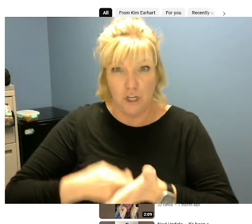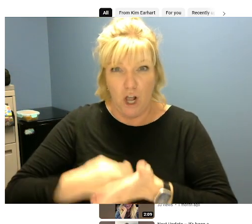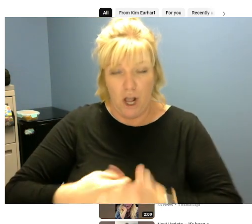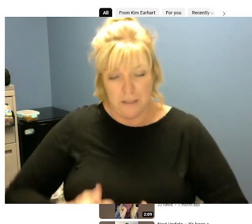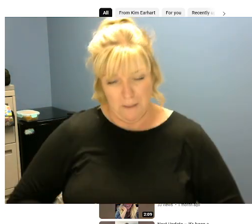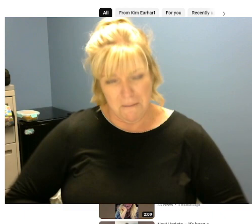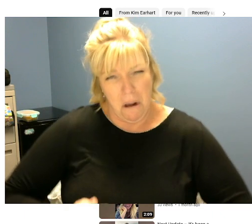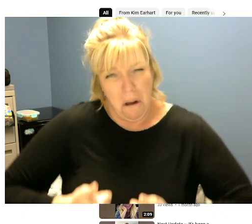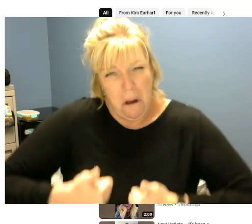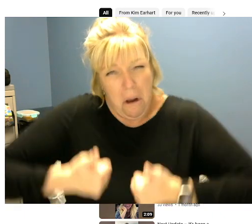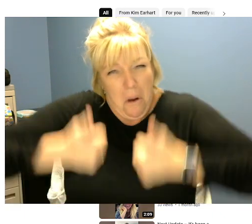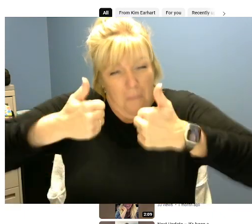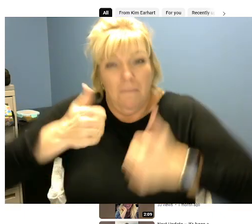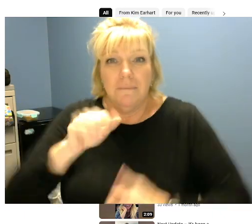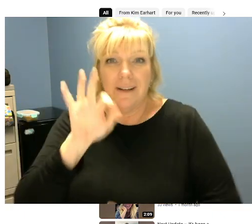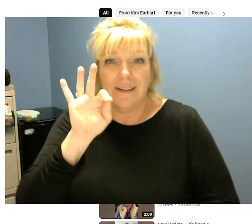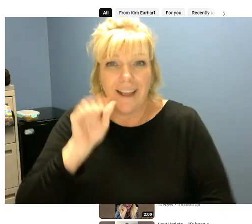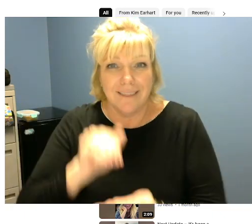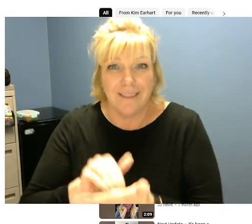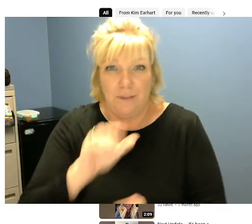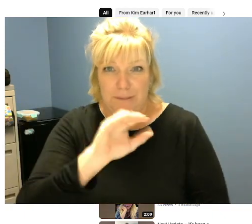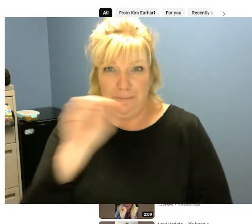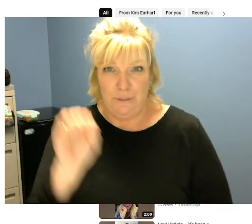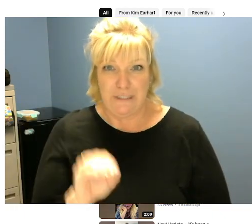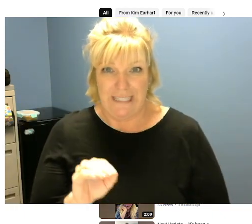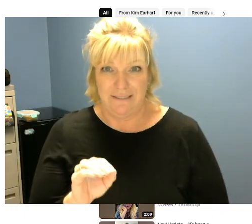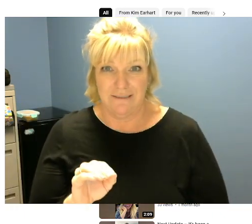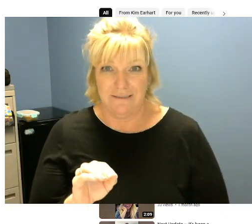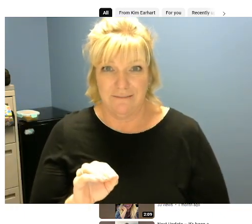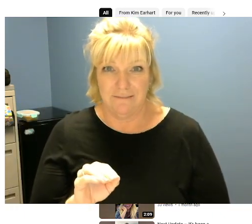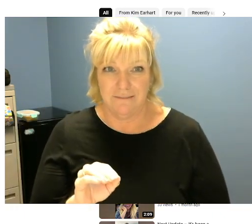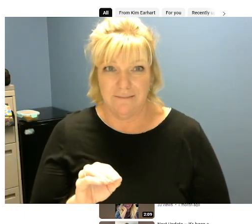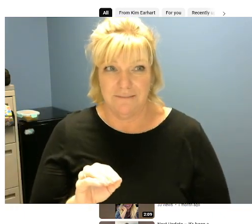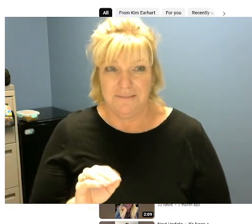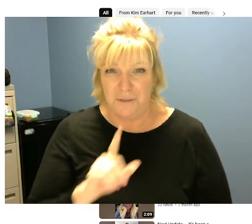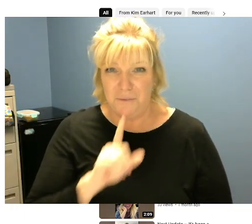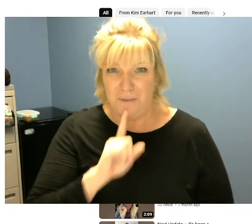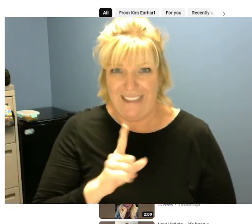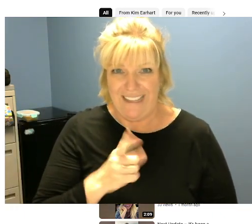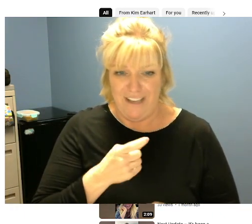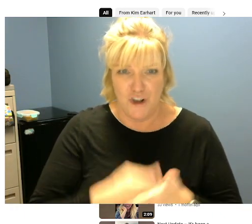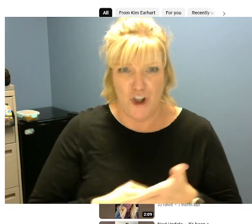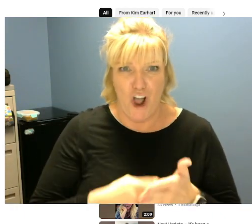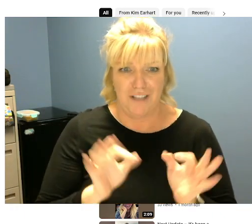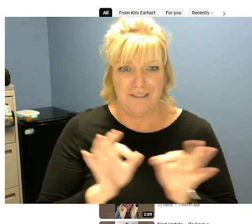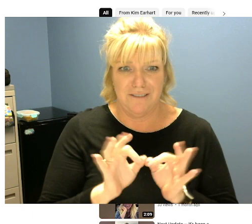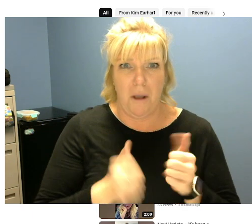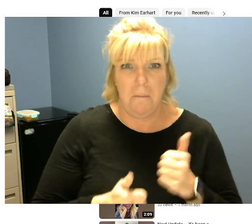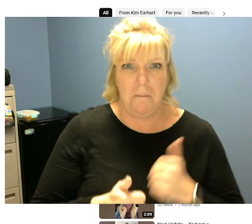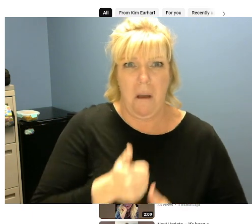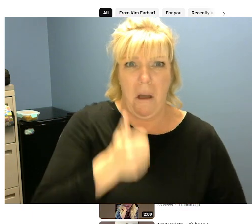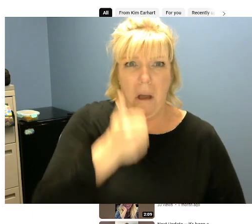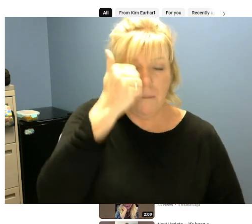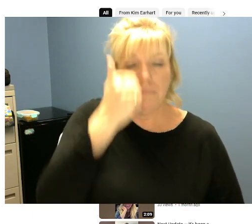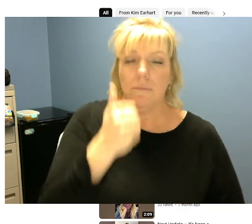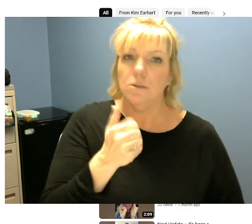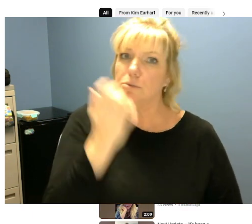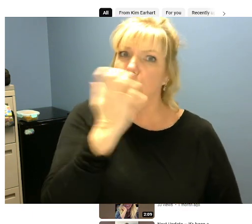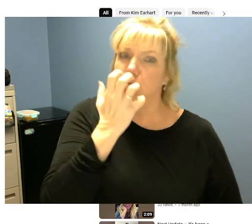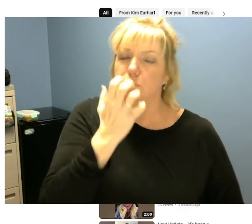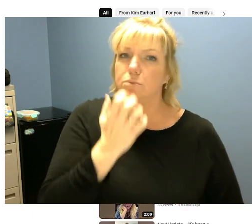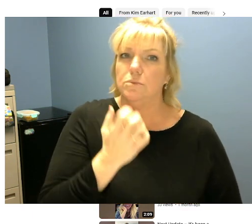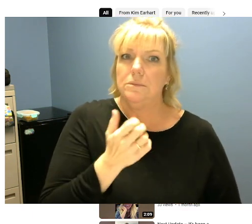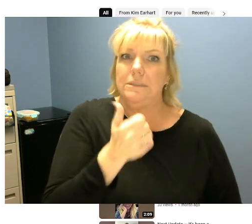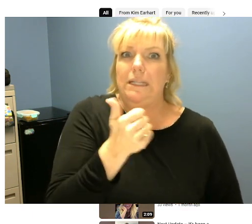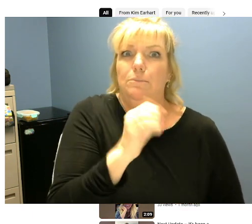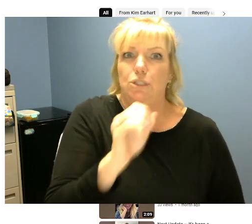9,000%. And usually inflation is a big deal. It's in double digits. In the South, it's 9,000%. So